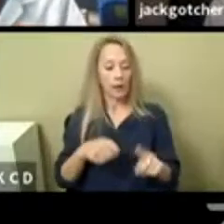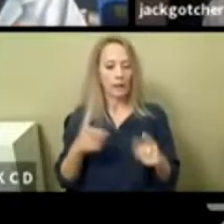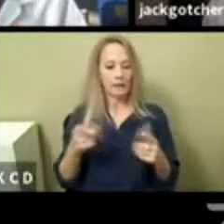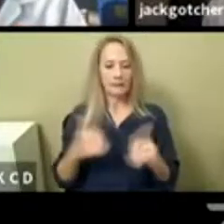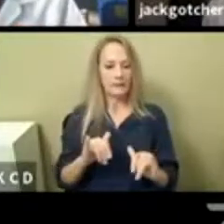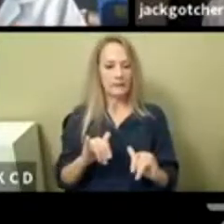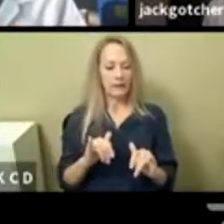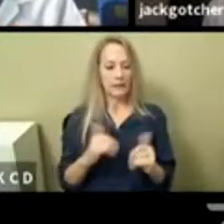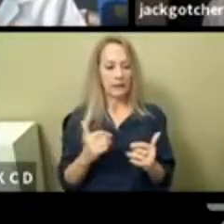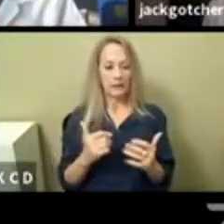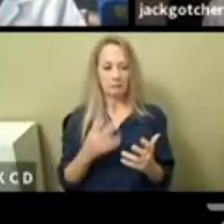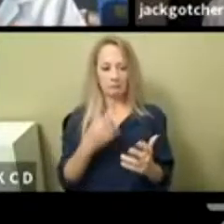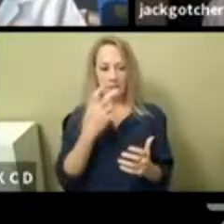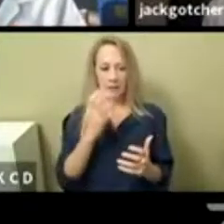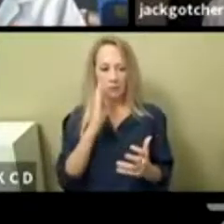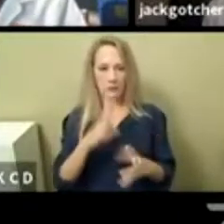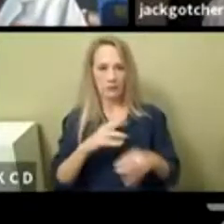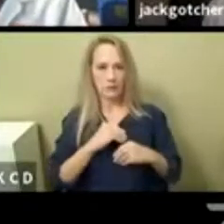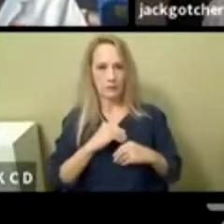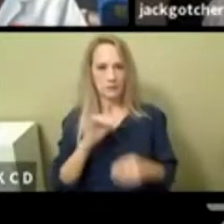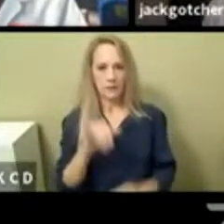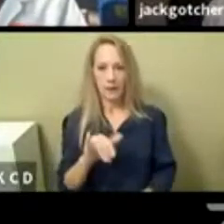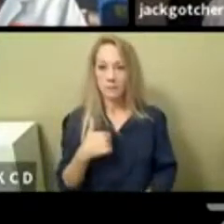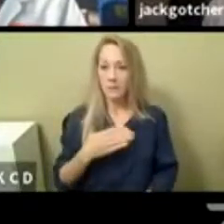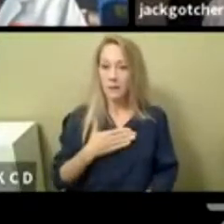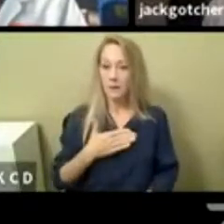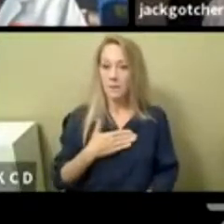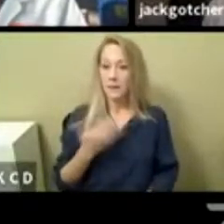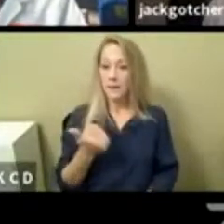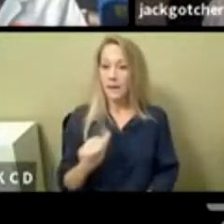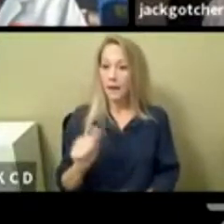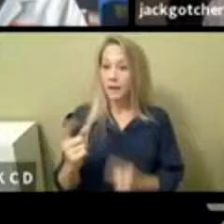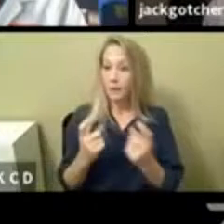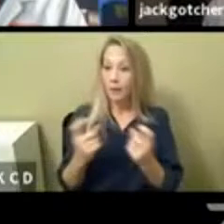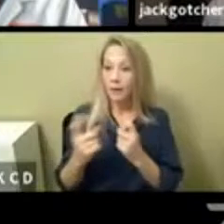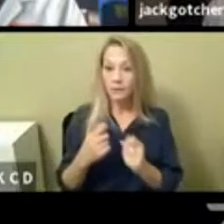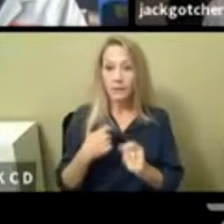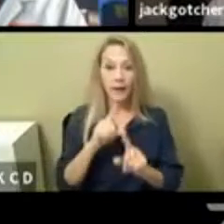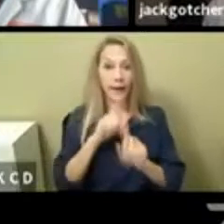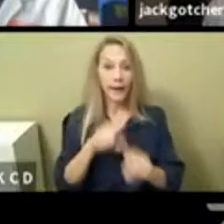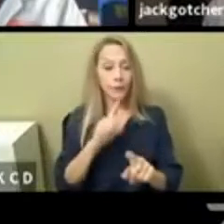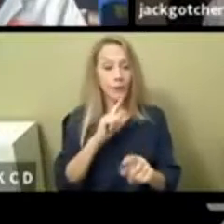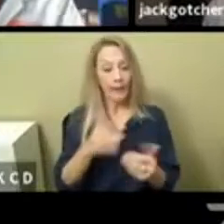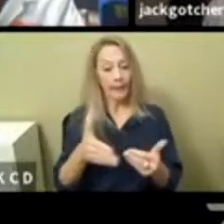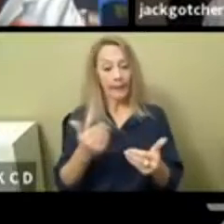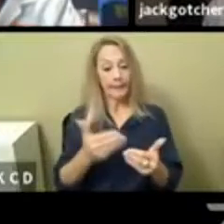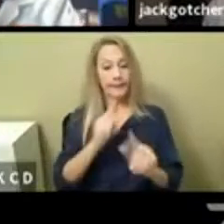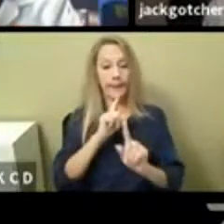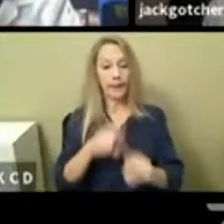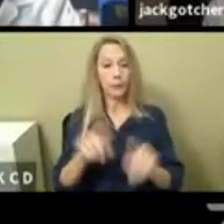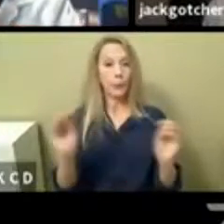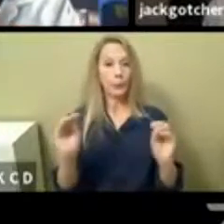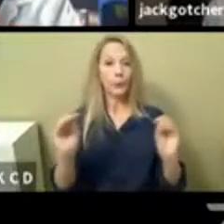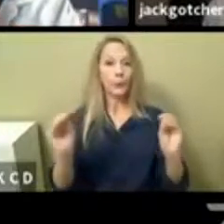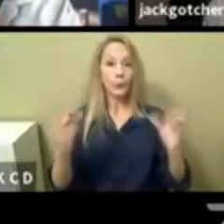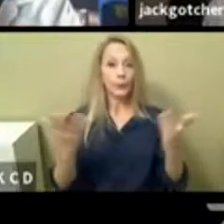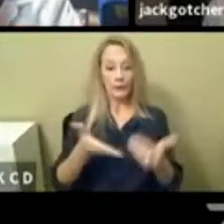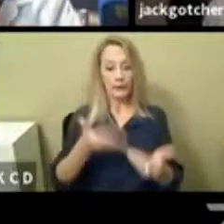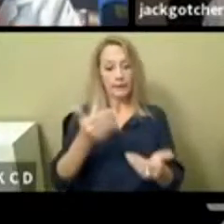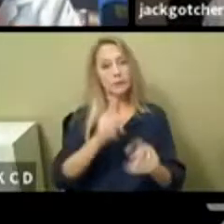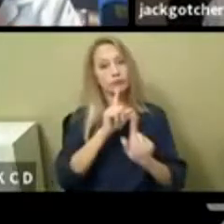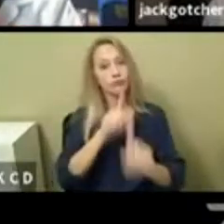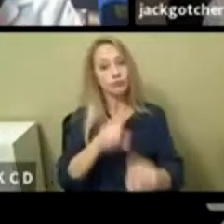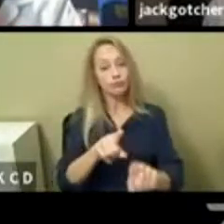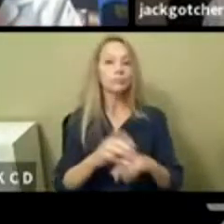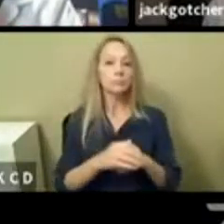I know this hasn't answered any of your questions, Dr. Shamia, because I don't think there's an easy answer to when we did